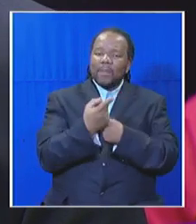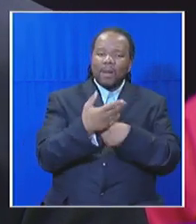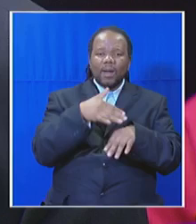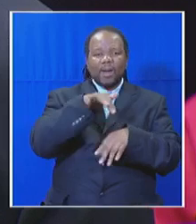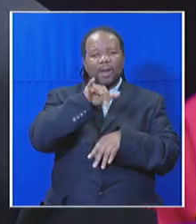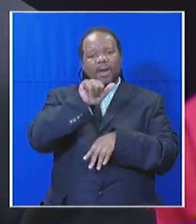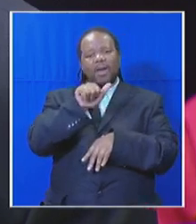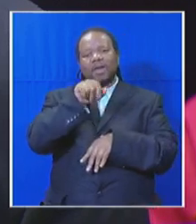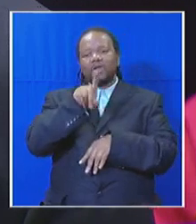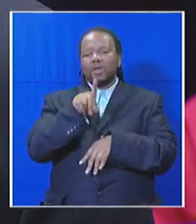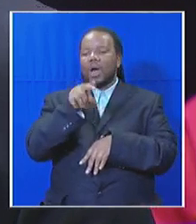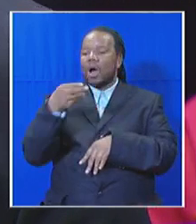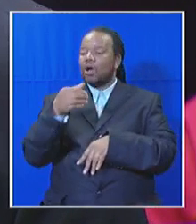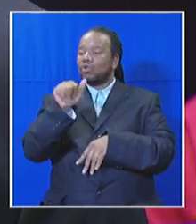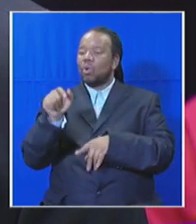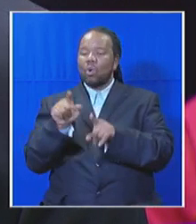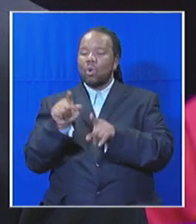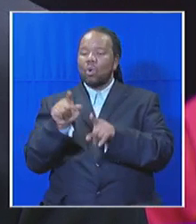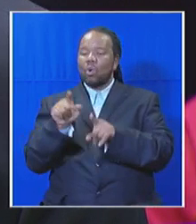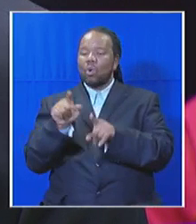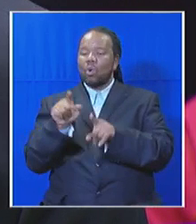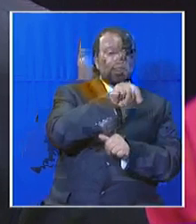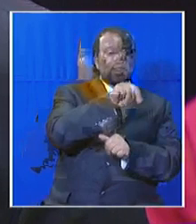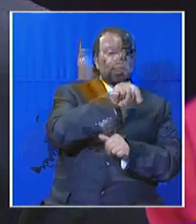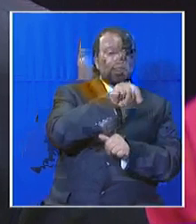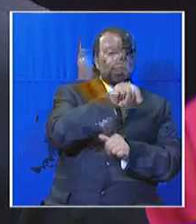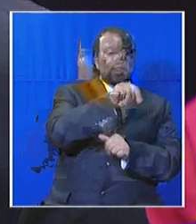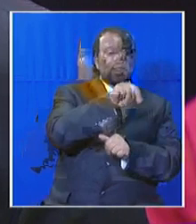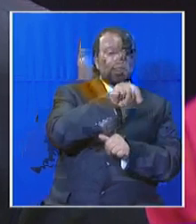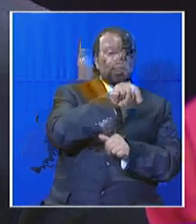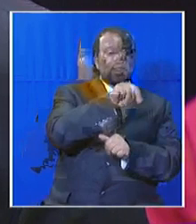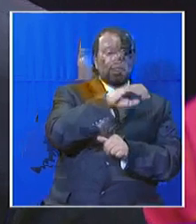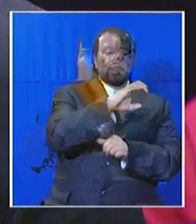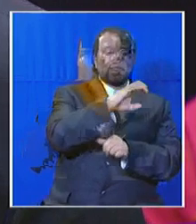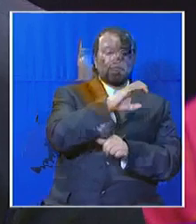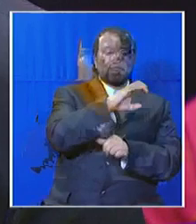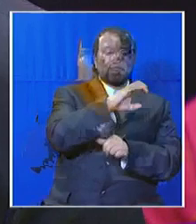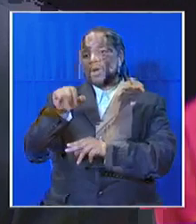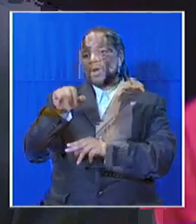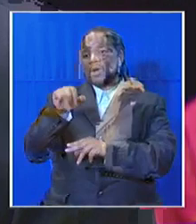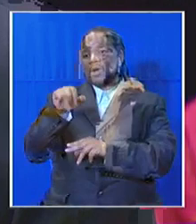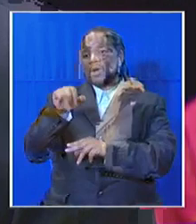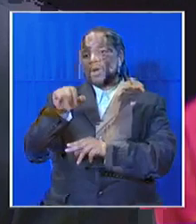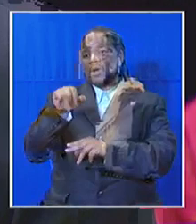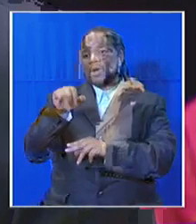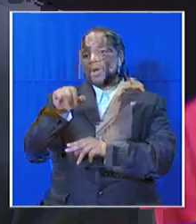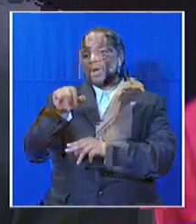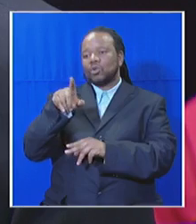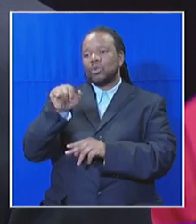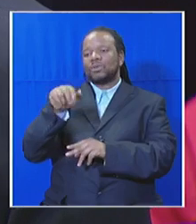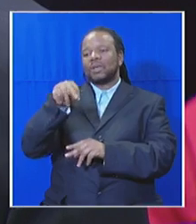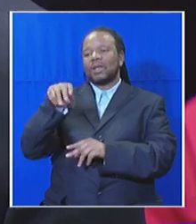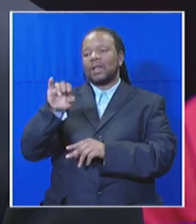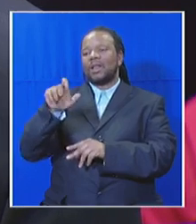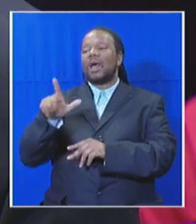Tleko's report, helped by the opposition, undermine Tulima Donsela's. My question is very